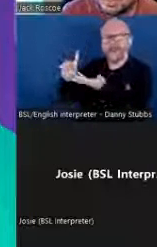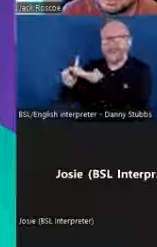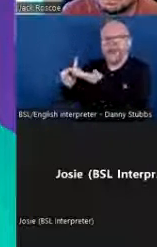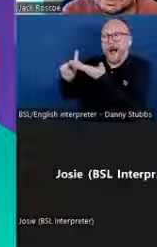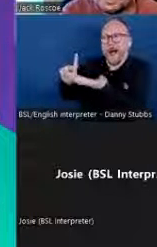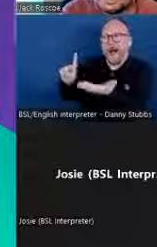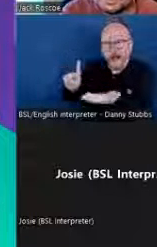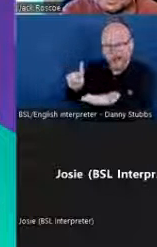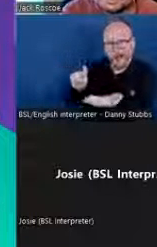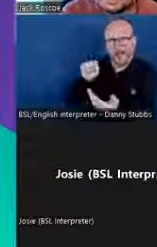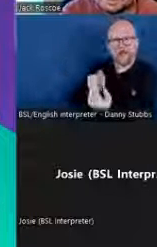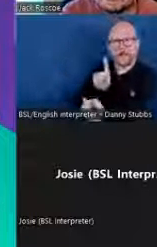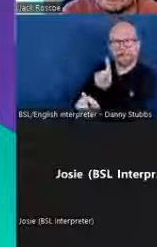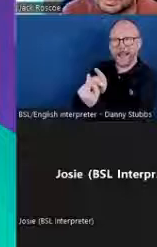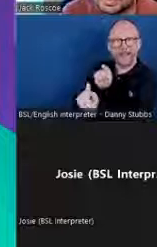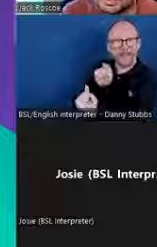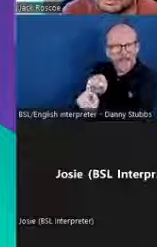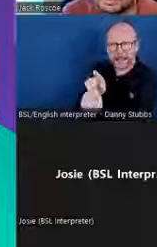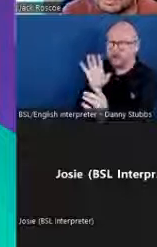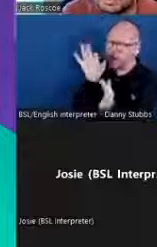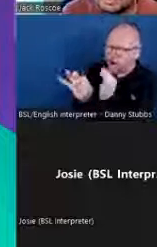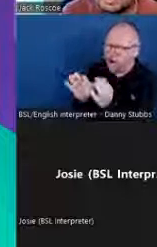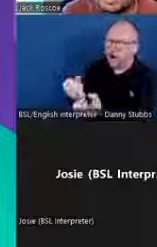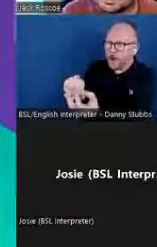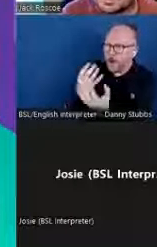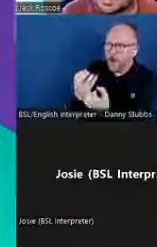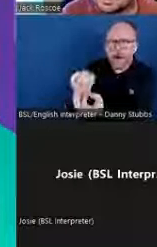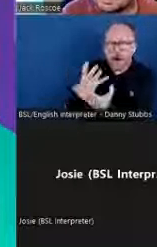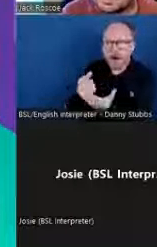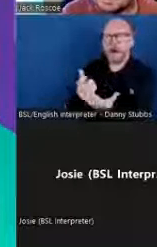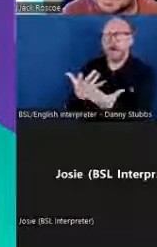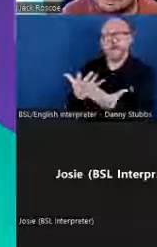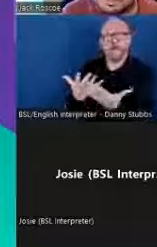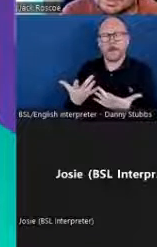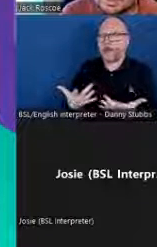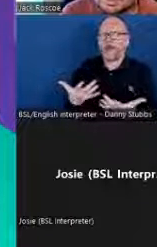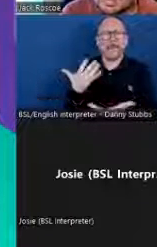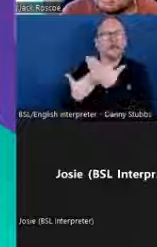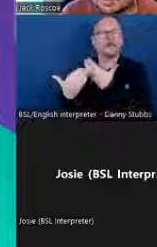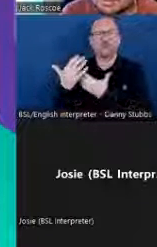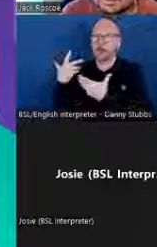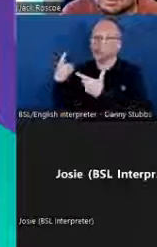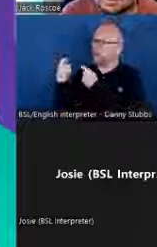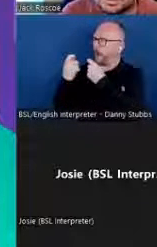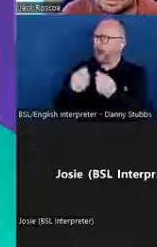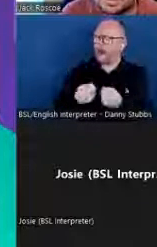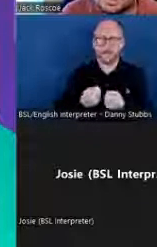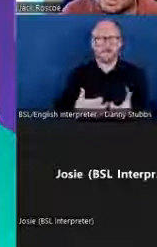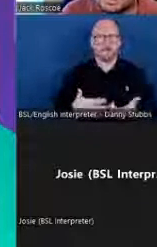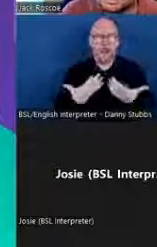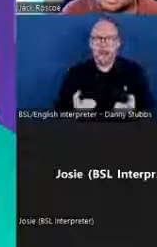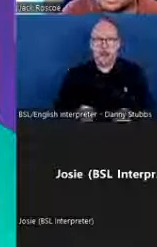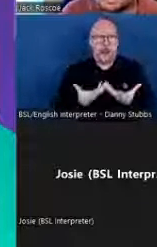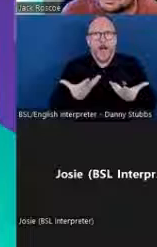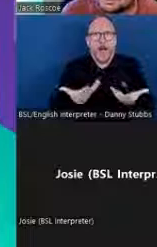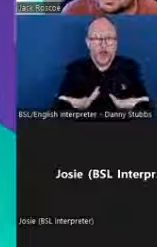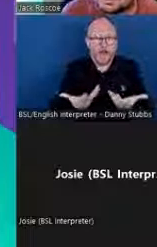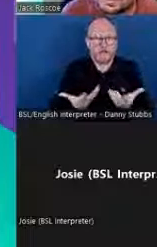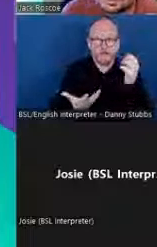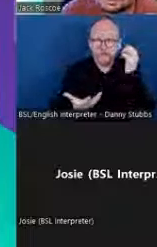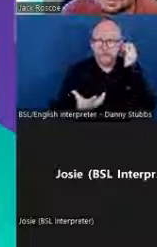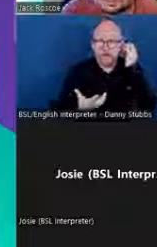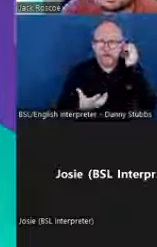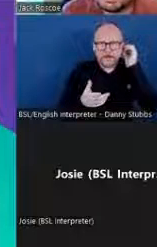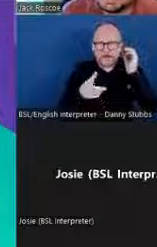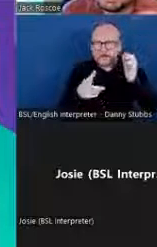that we had recorded and brought the history and its connection to people and areas in the UK right into focus. And it told us whether the work